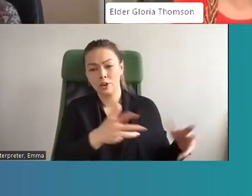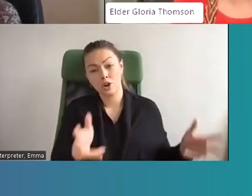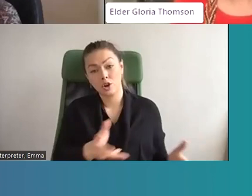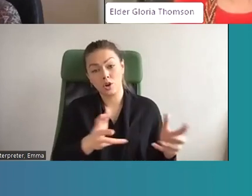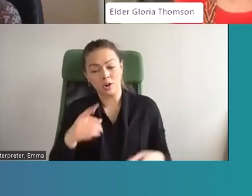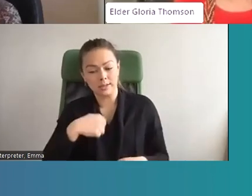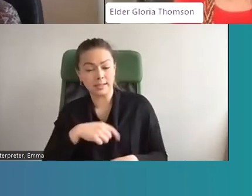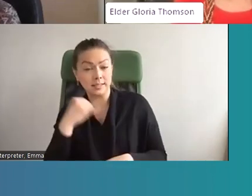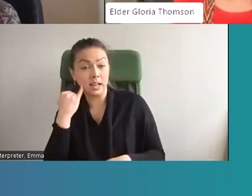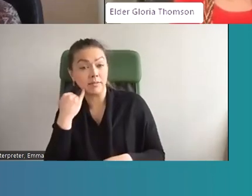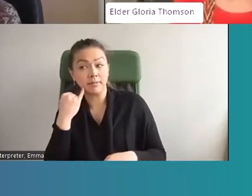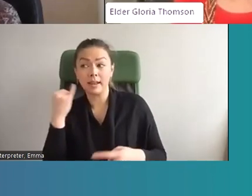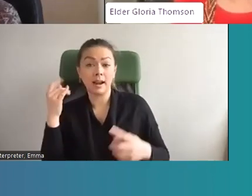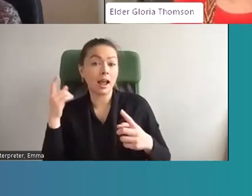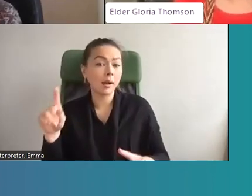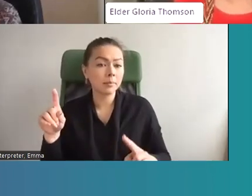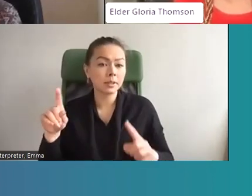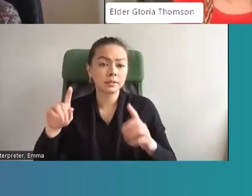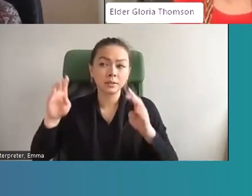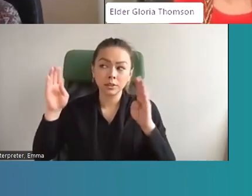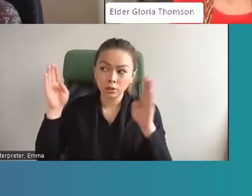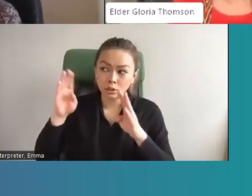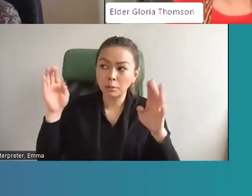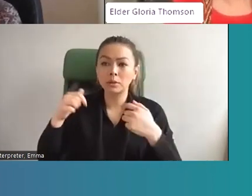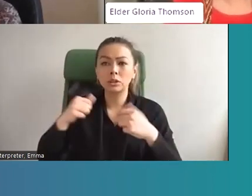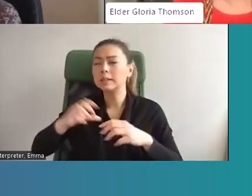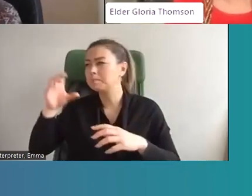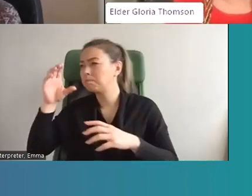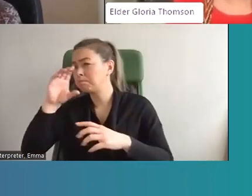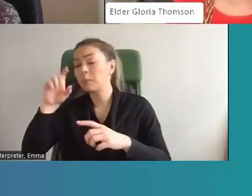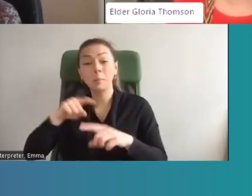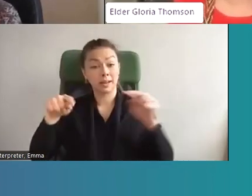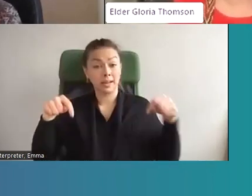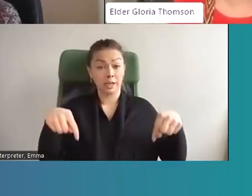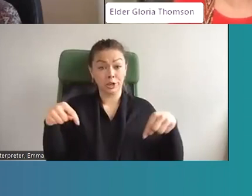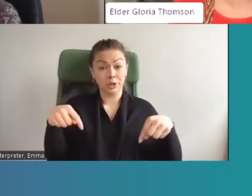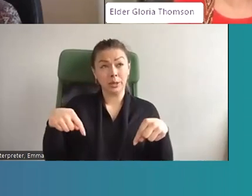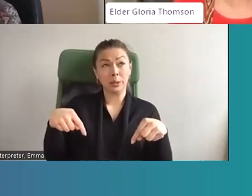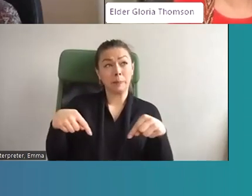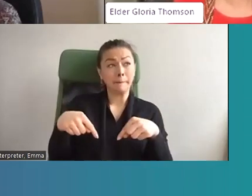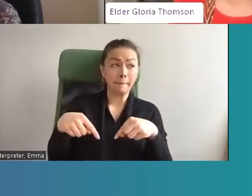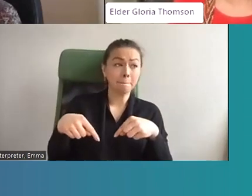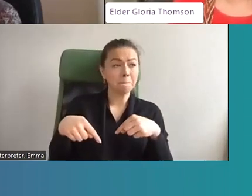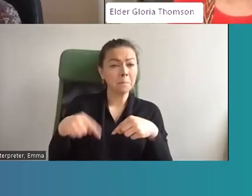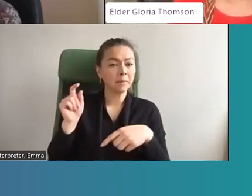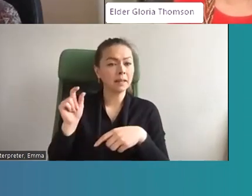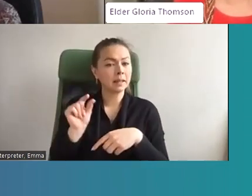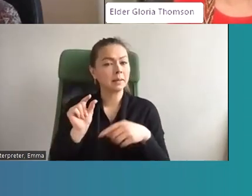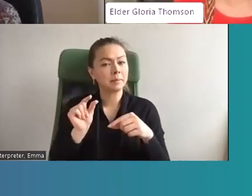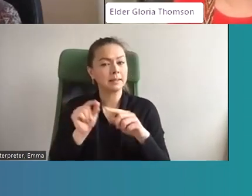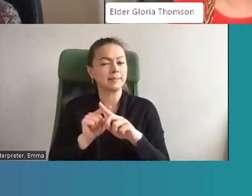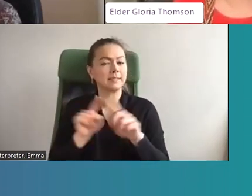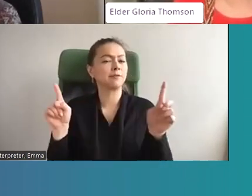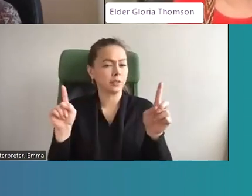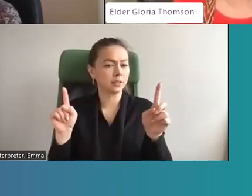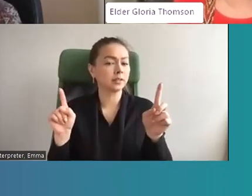trouble. But here it's a kind of a different situation.